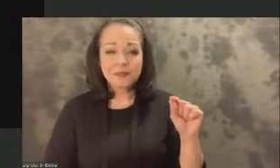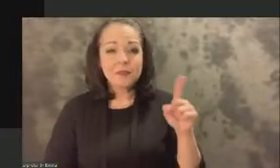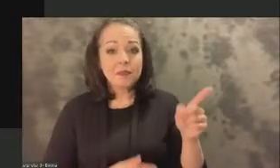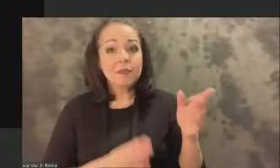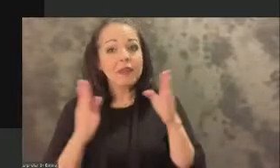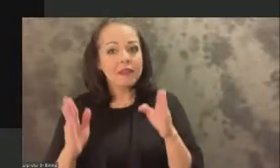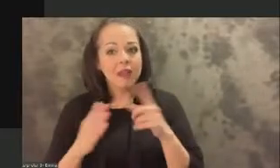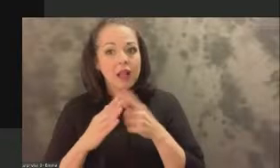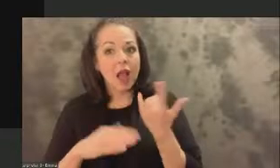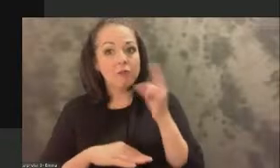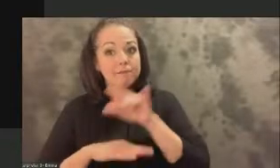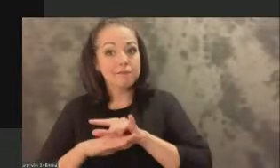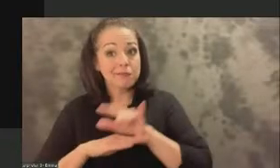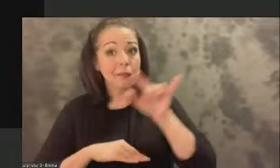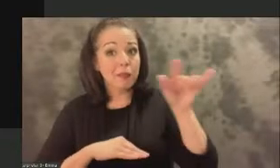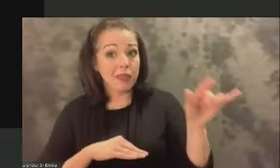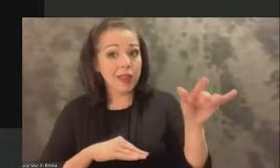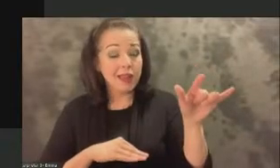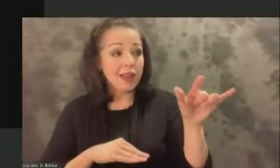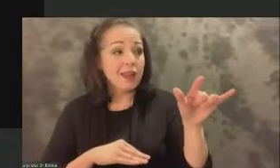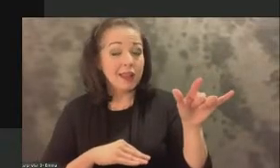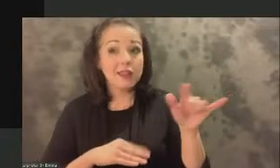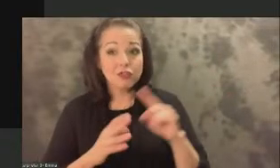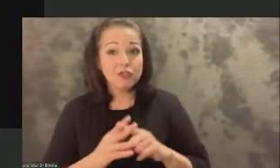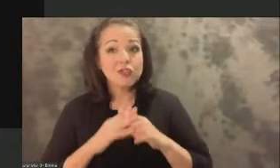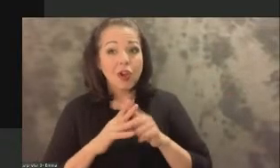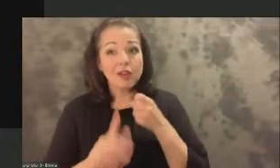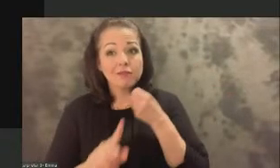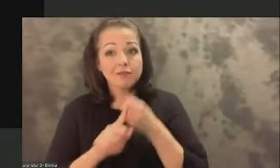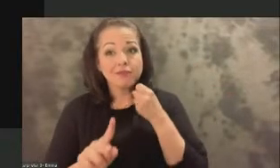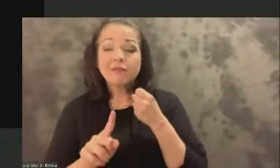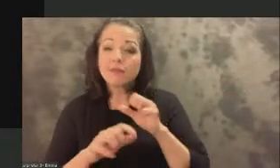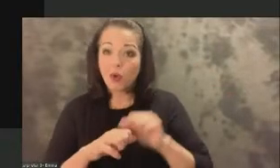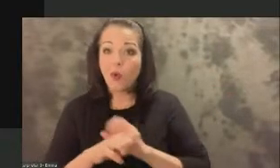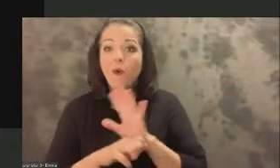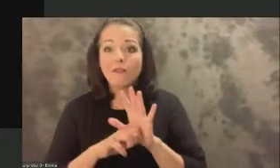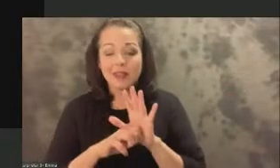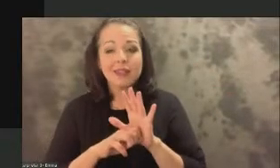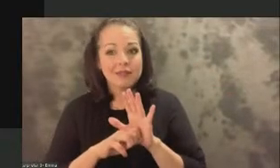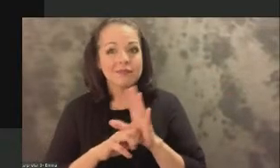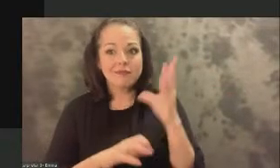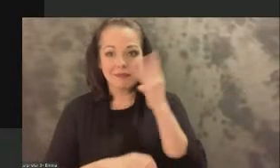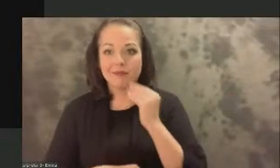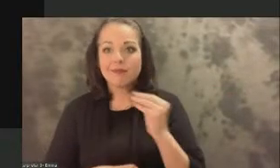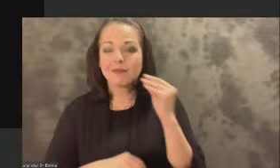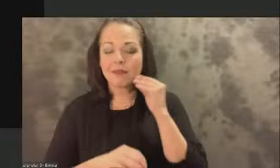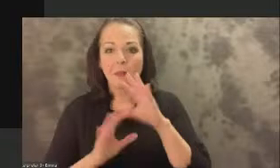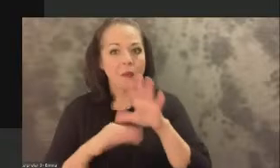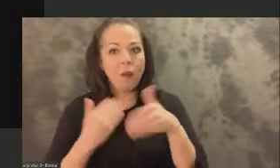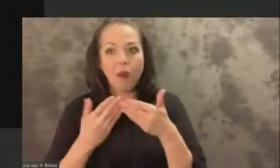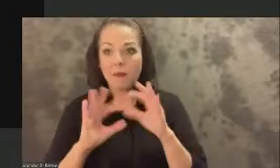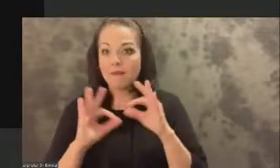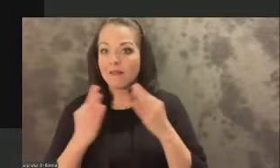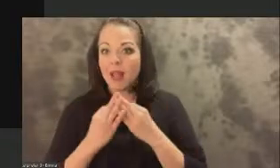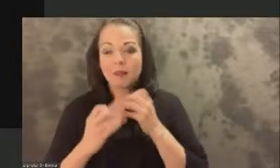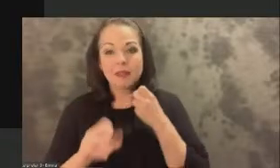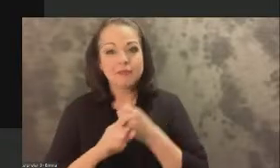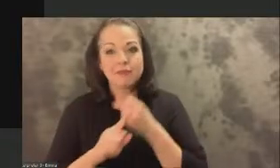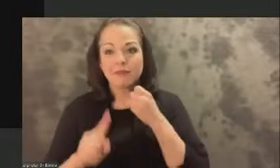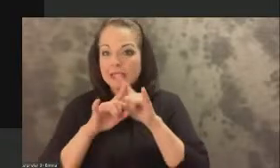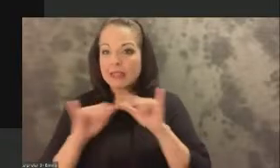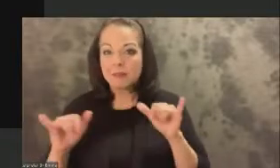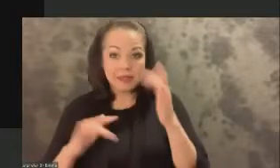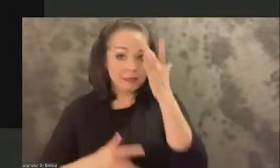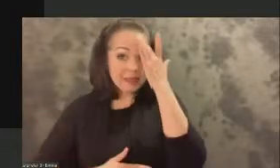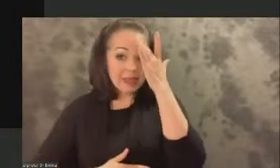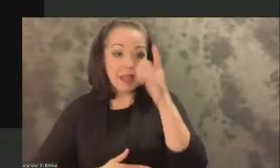took a plane ride that started my COVID-19 roller coaster. My whole family got sick at the same time, but